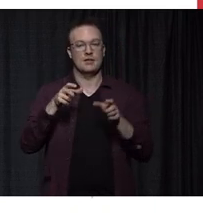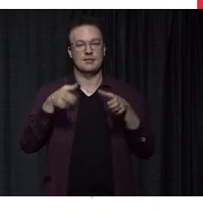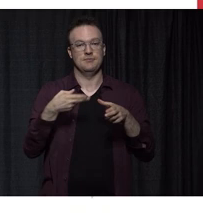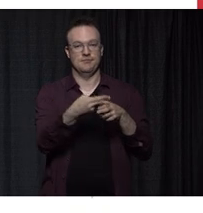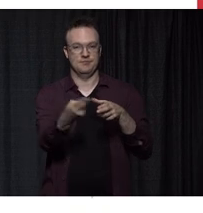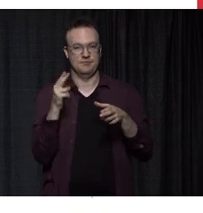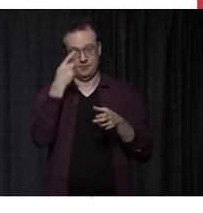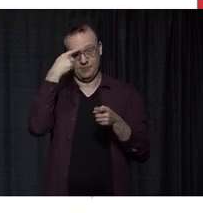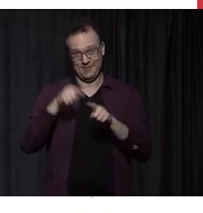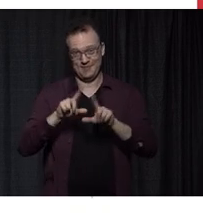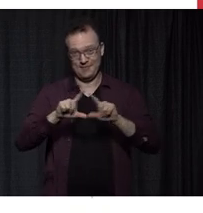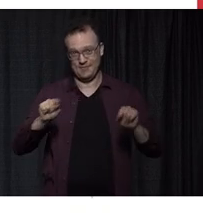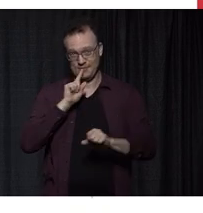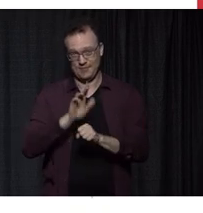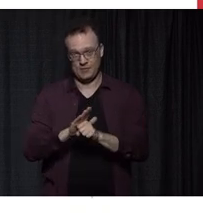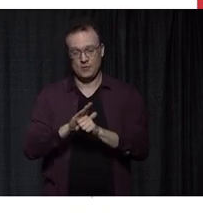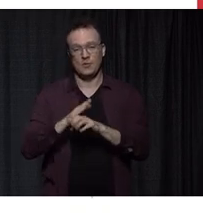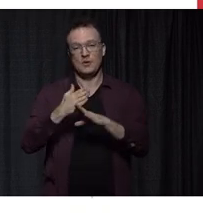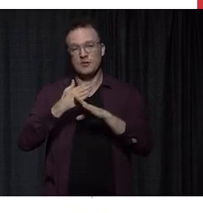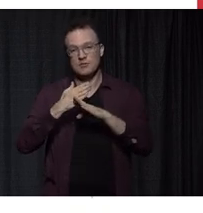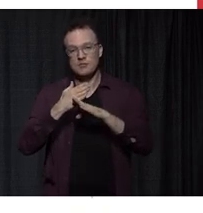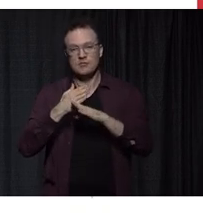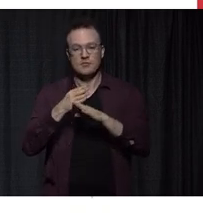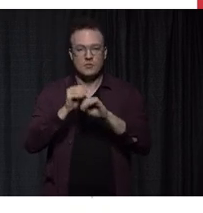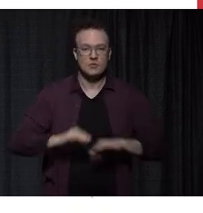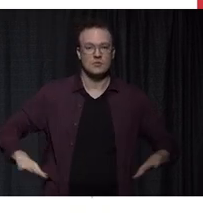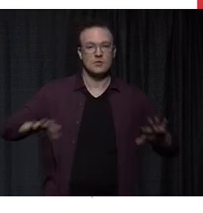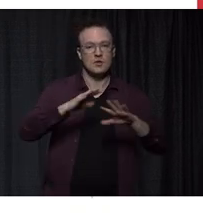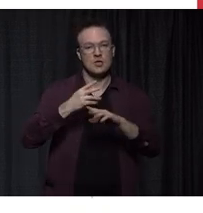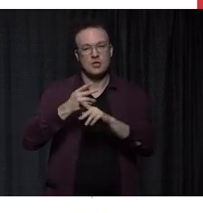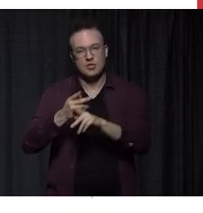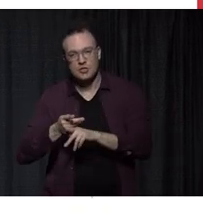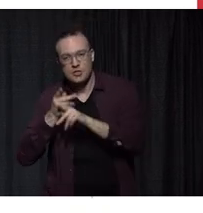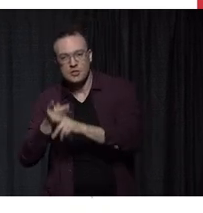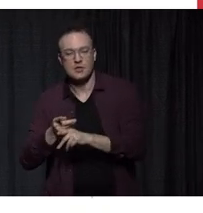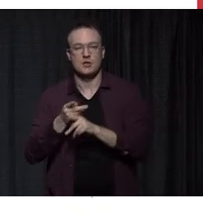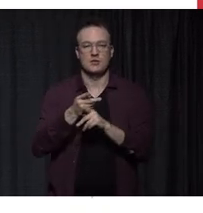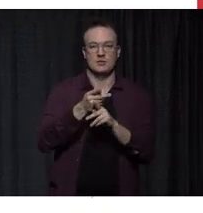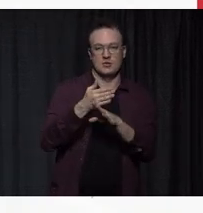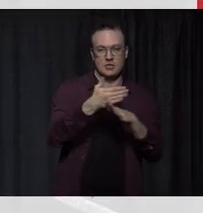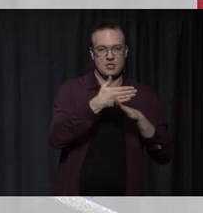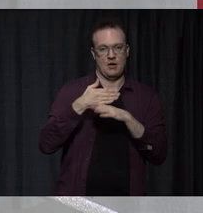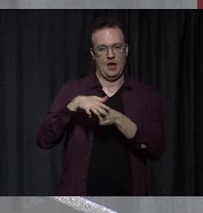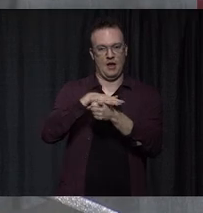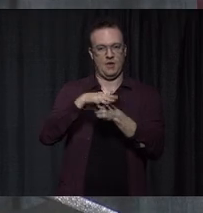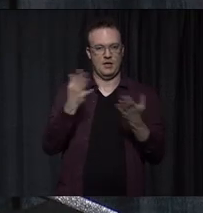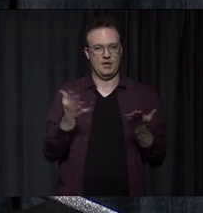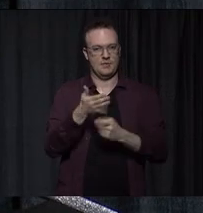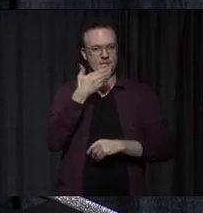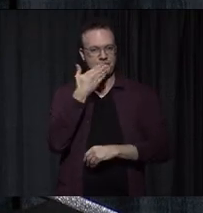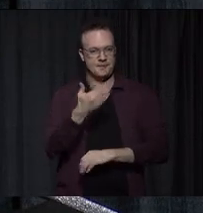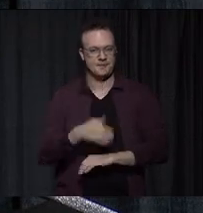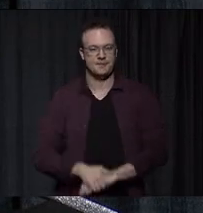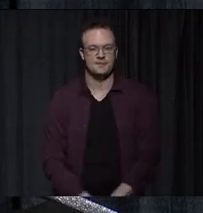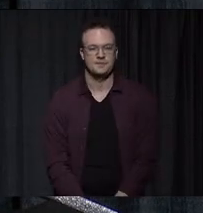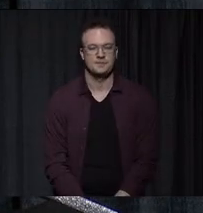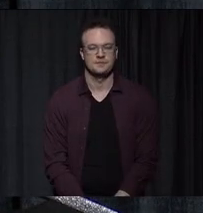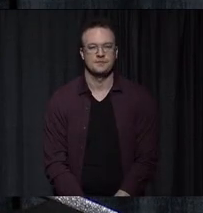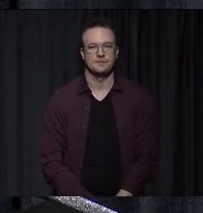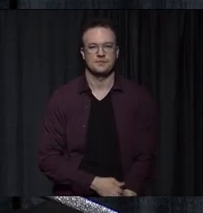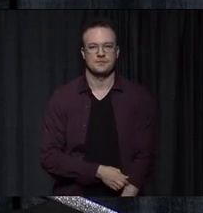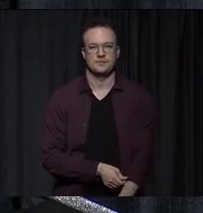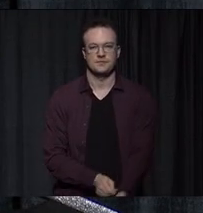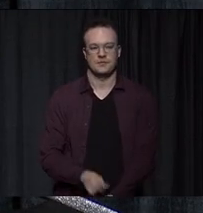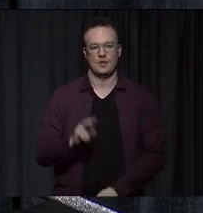Spoon Wampum Belt Covenant, an agreement to peaceably share and care for the Great Lakes region. Thank you. The Kitty